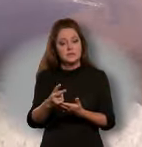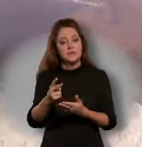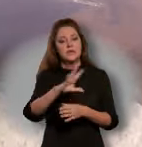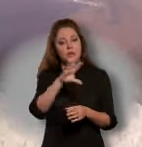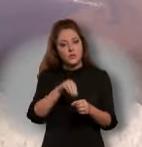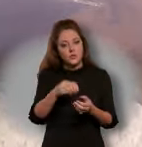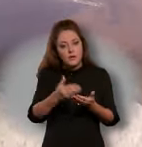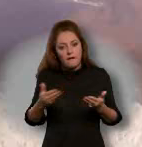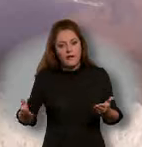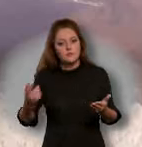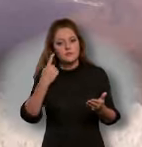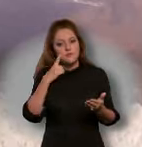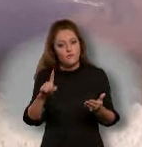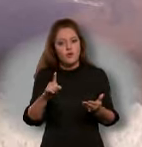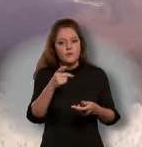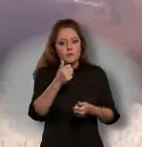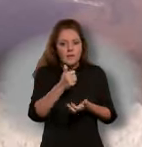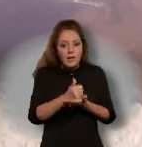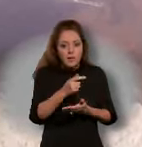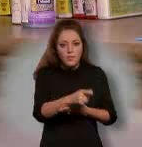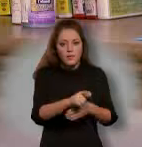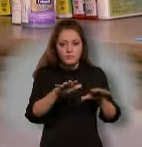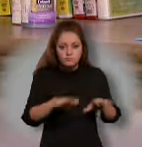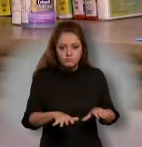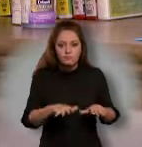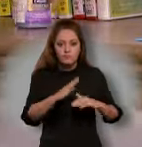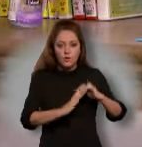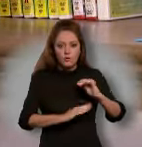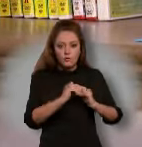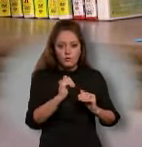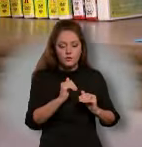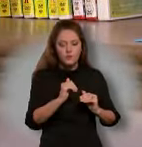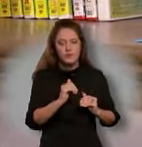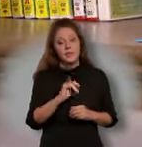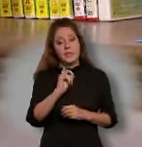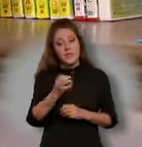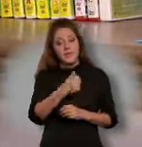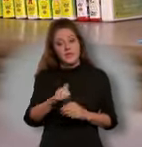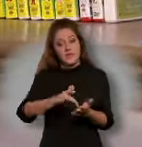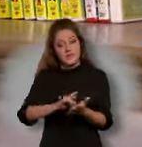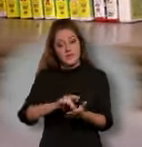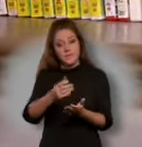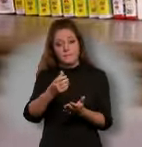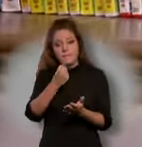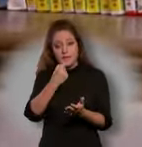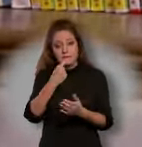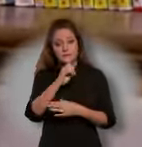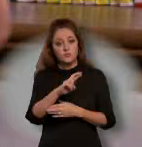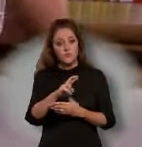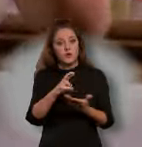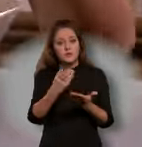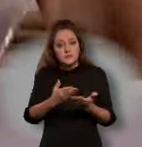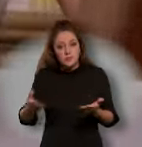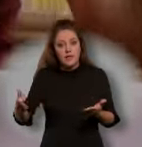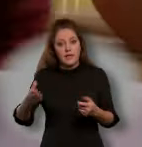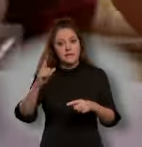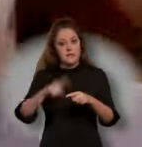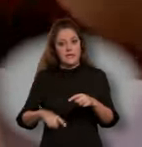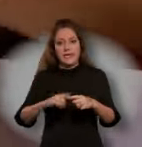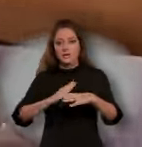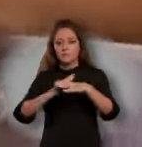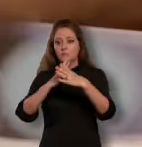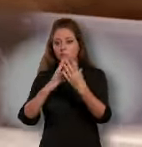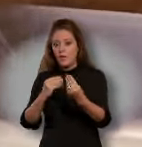on to comfort your child and help keep them calm. Seal medications and any medical supplies that shouldn't get wet into